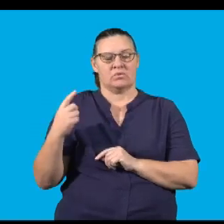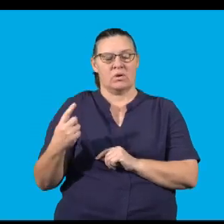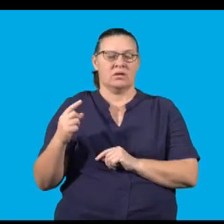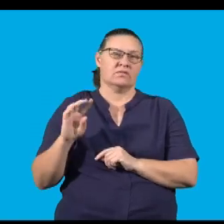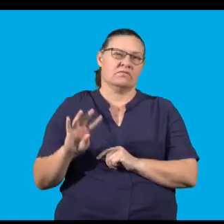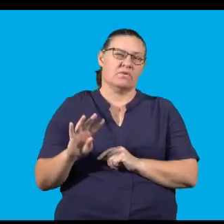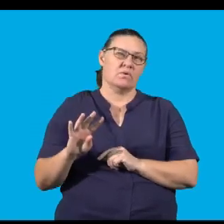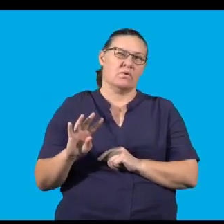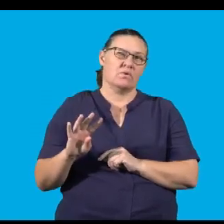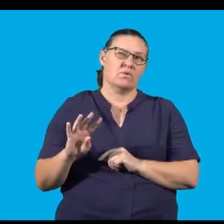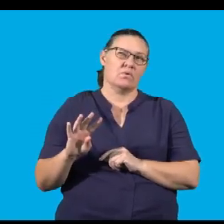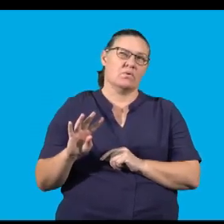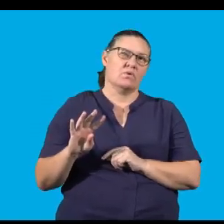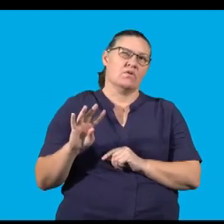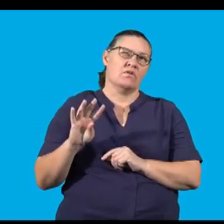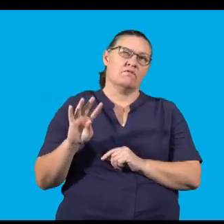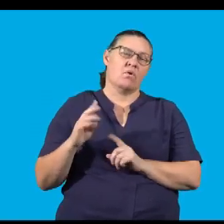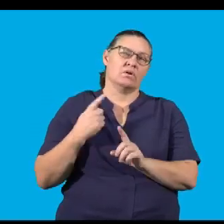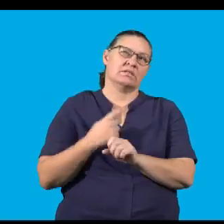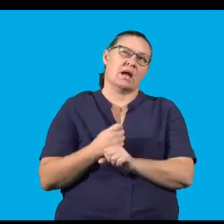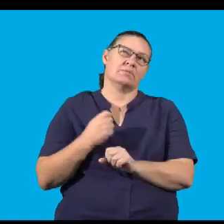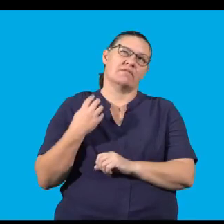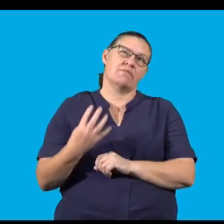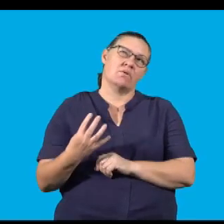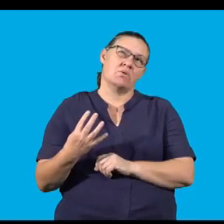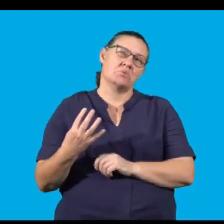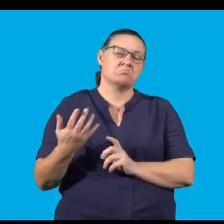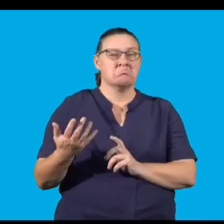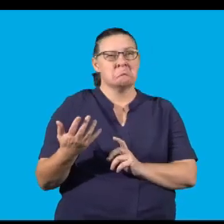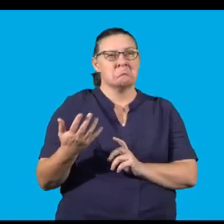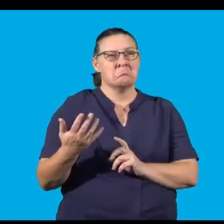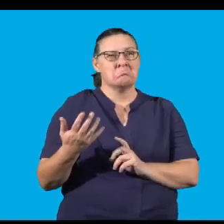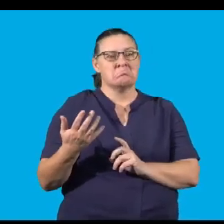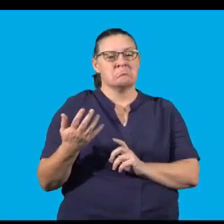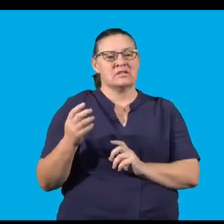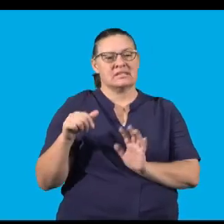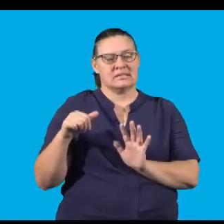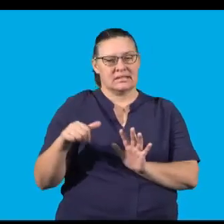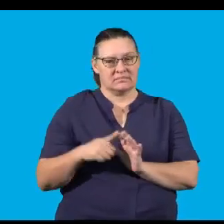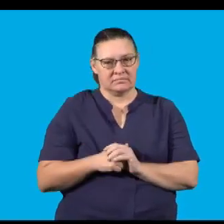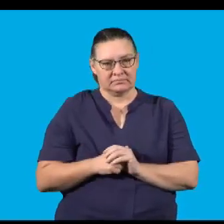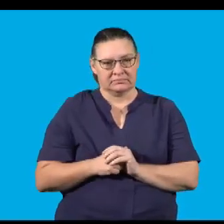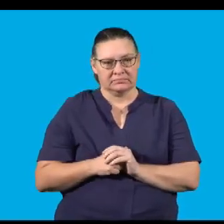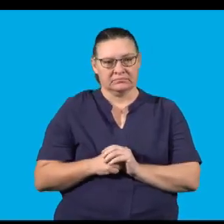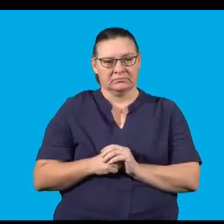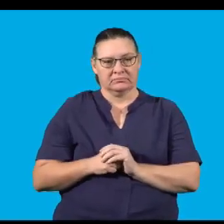5 minus 1 is going to give us 4. 4 squared is 16.